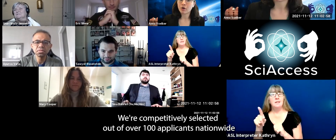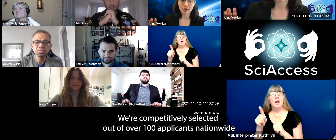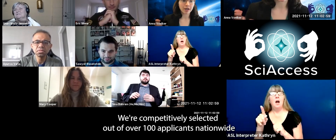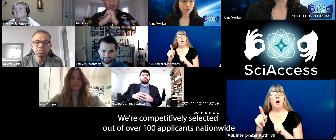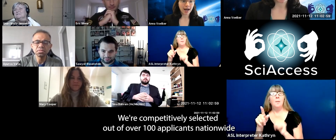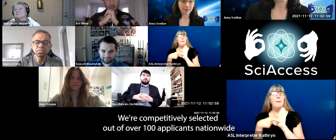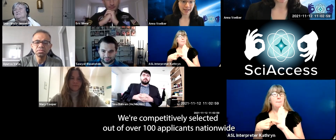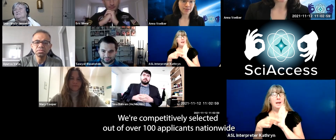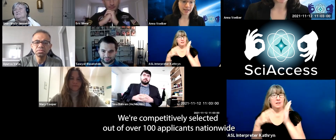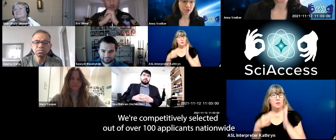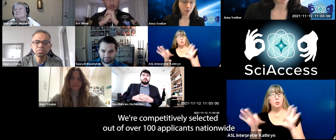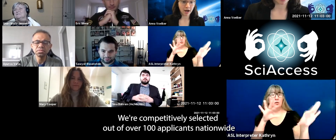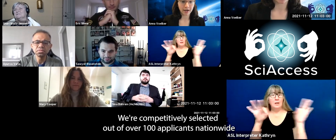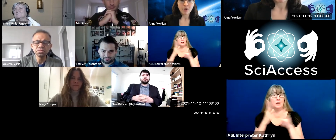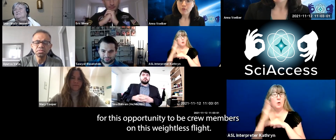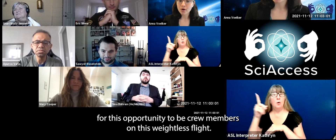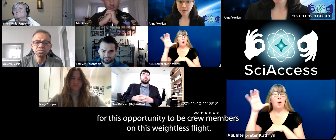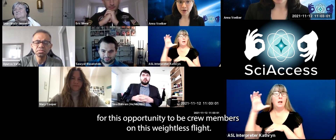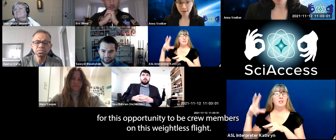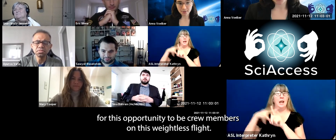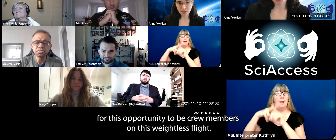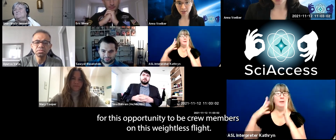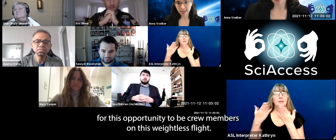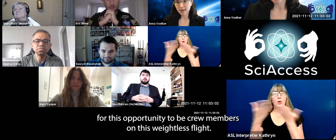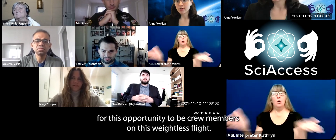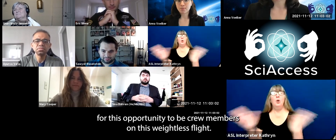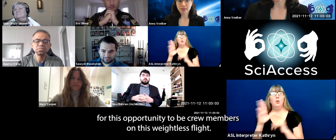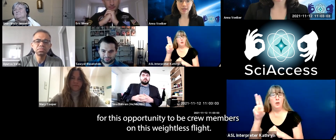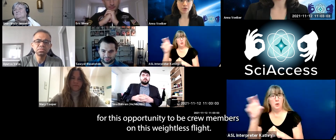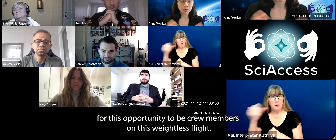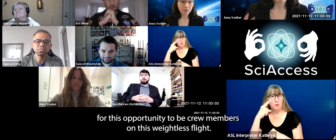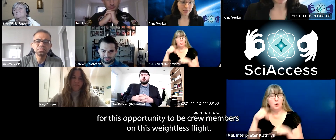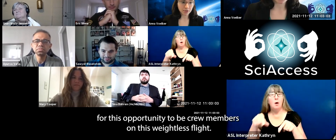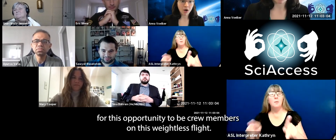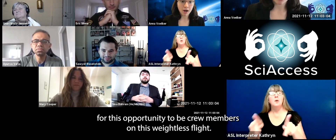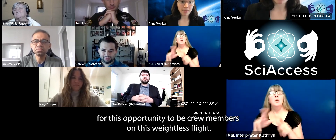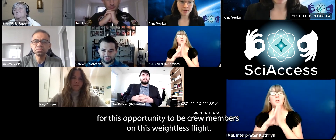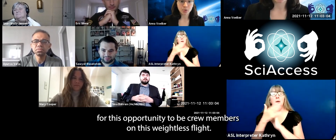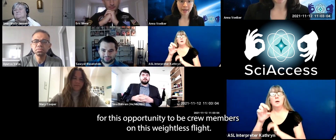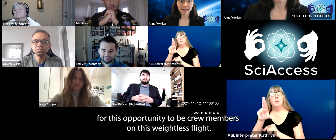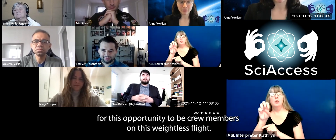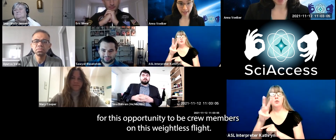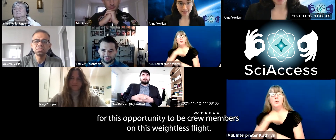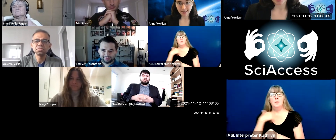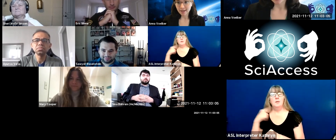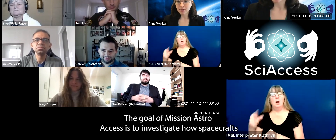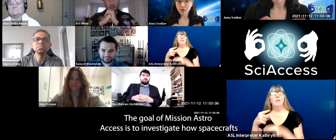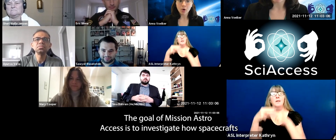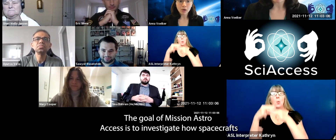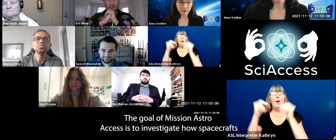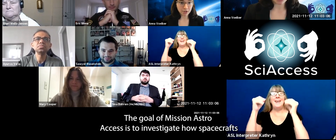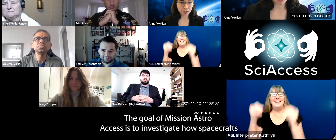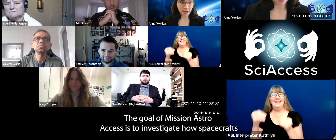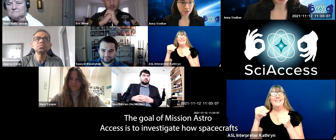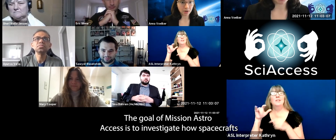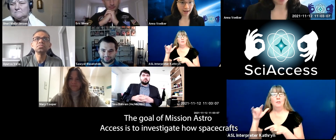of over 100 applicants nationwide for this opportunity to be crew members on this waitlist flight. The